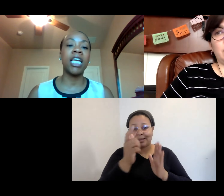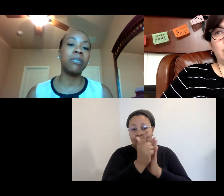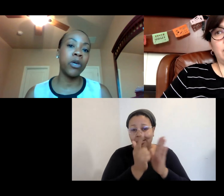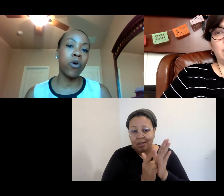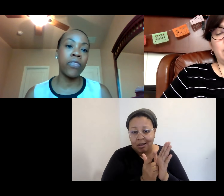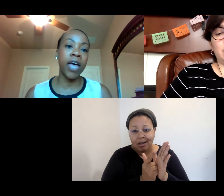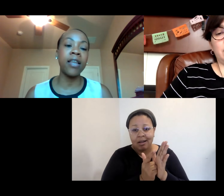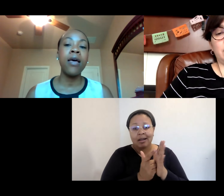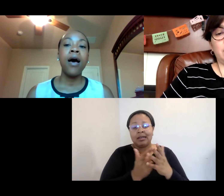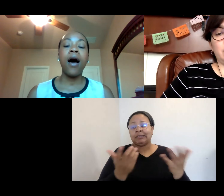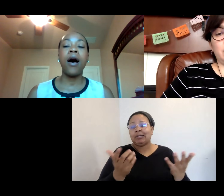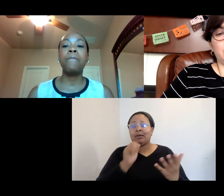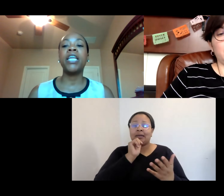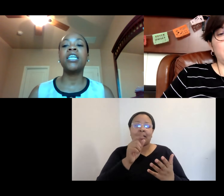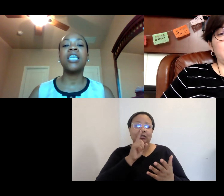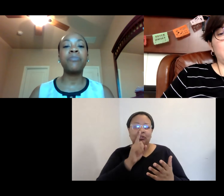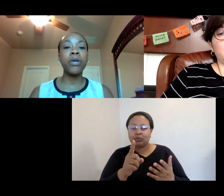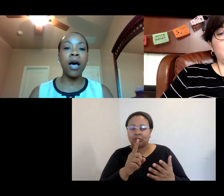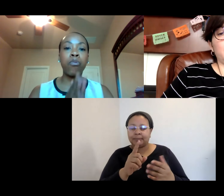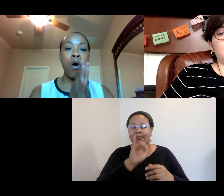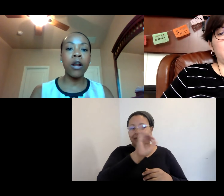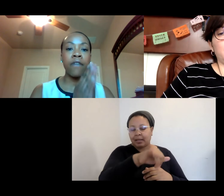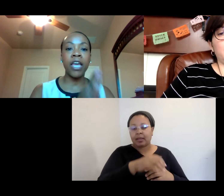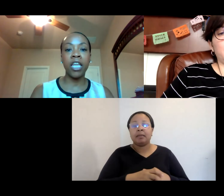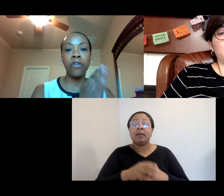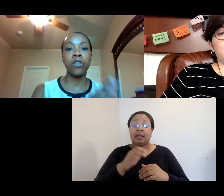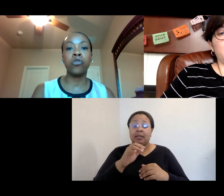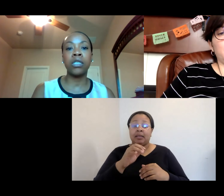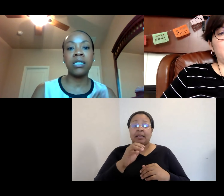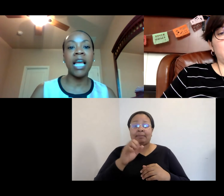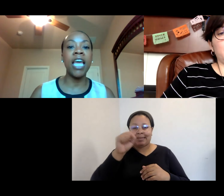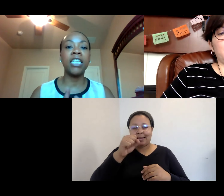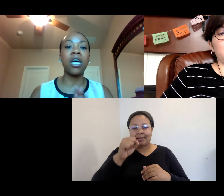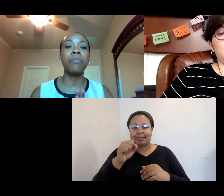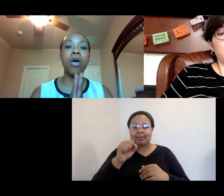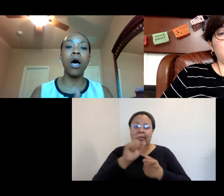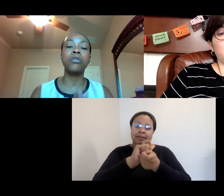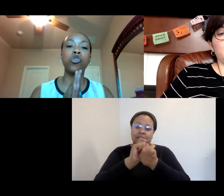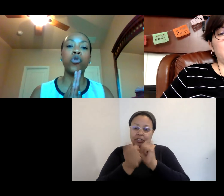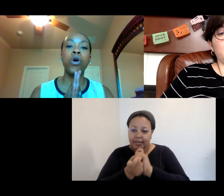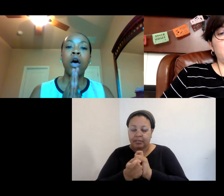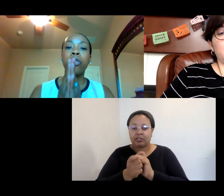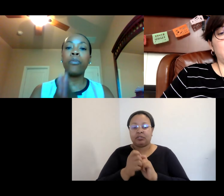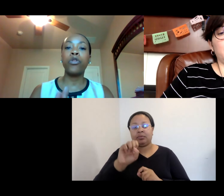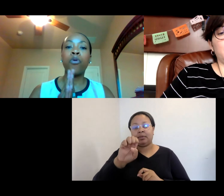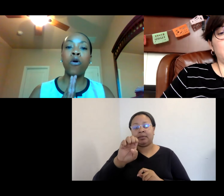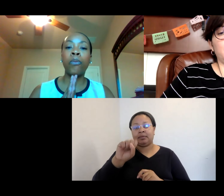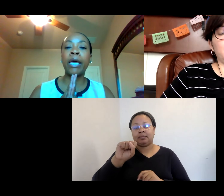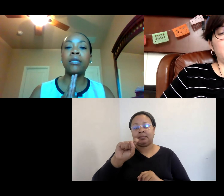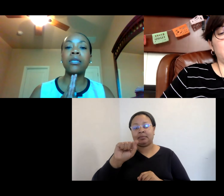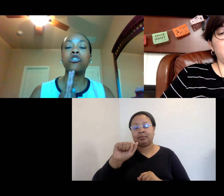So I can't speak on that. But it does become part of that individual's estate, and it's going to be up to